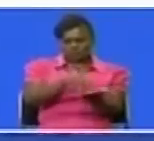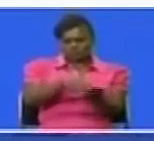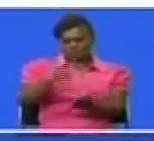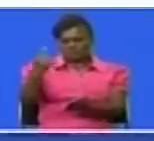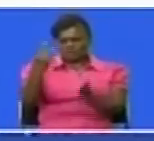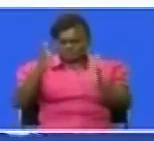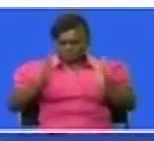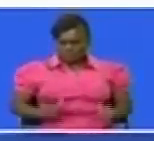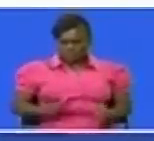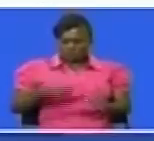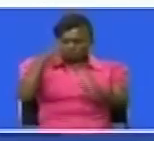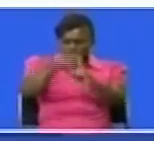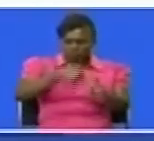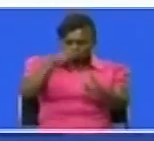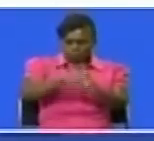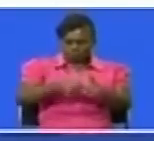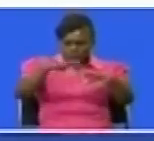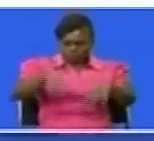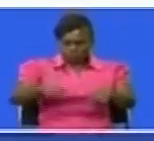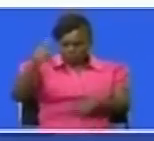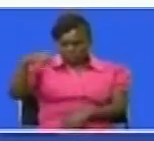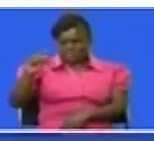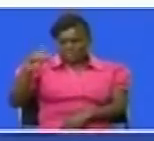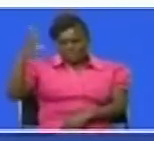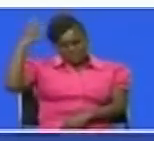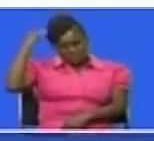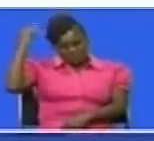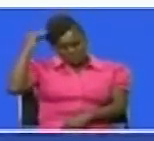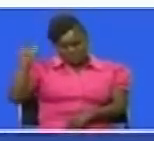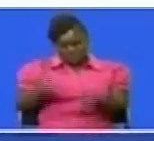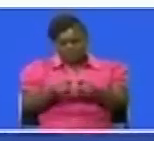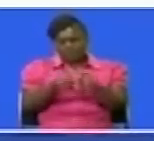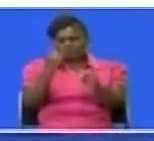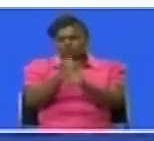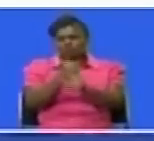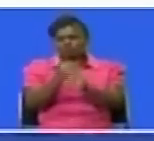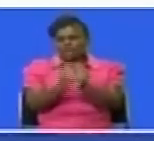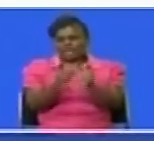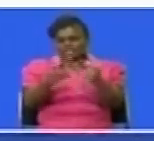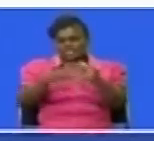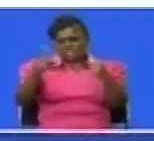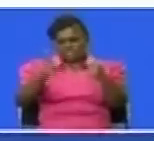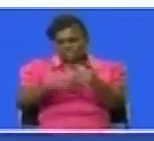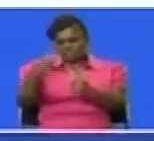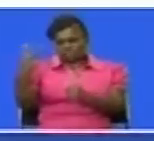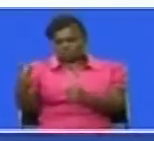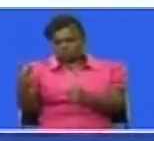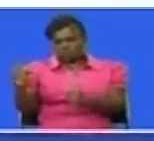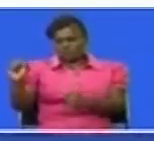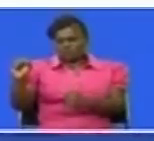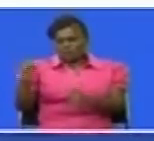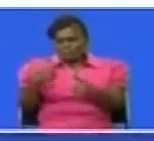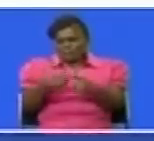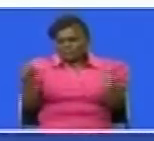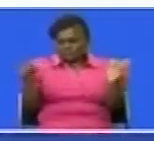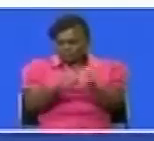person to advocate for secession in Kenya. A Somali called Halif did it in 1962. Al-Amin Mazrui, Sharif Nasil did. But the